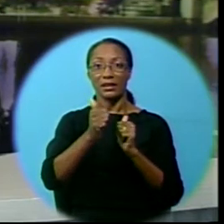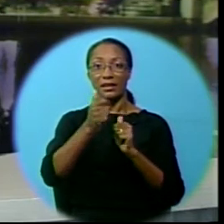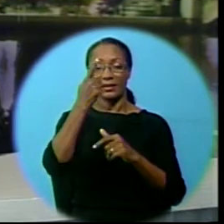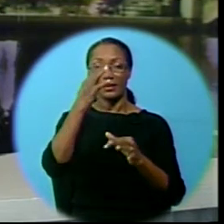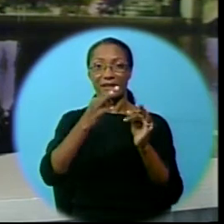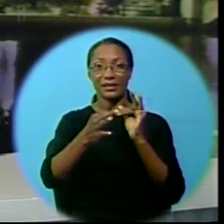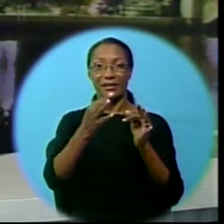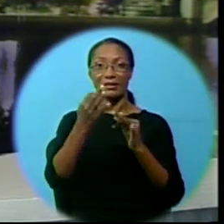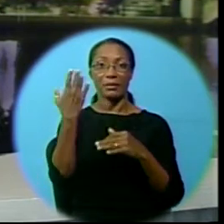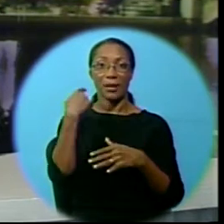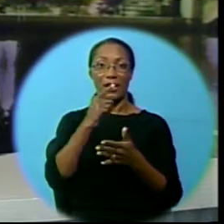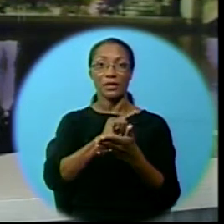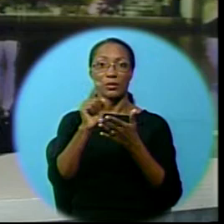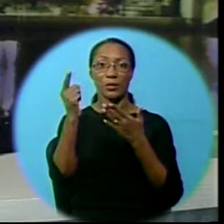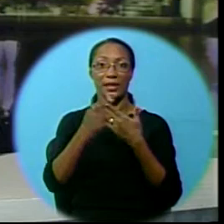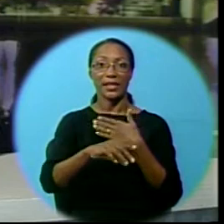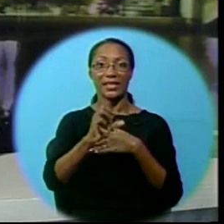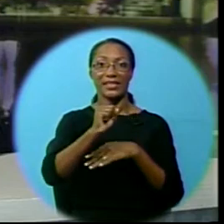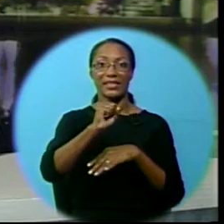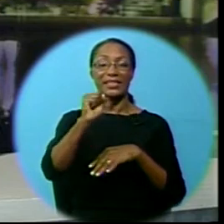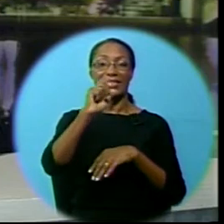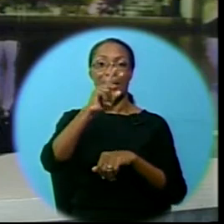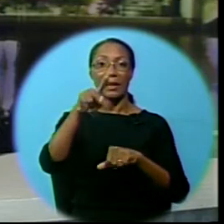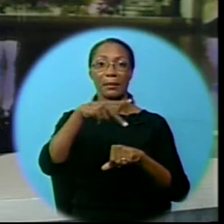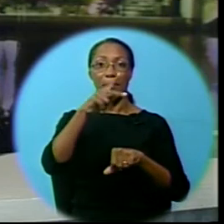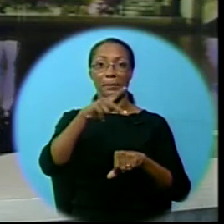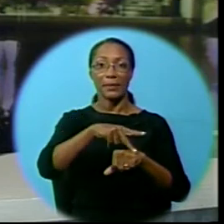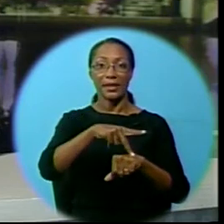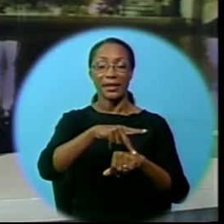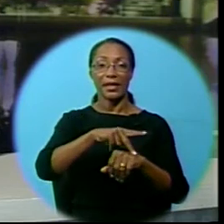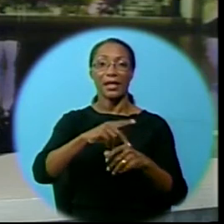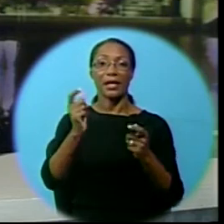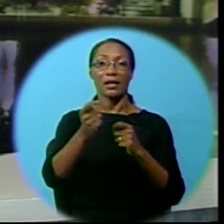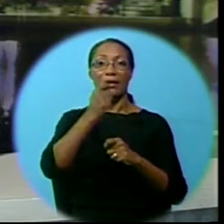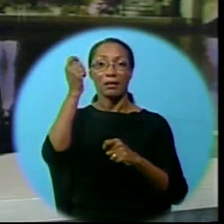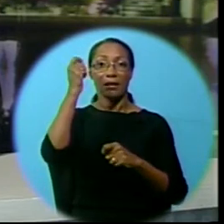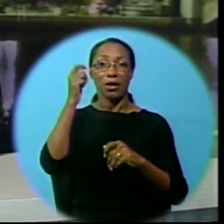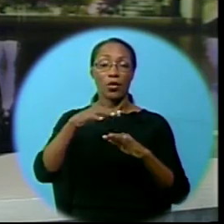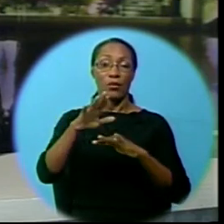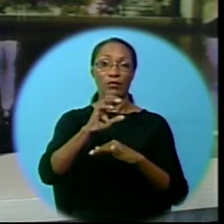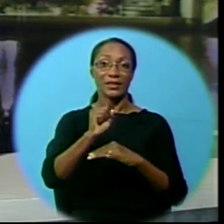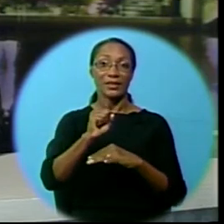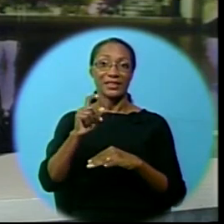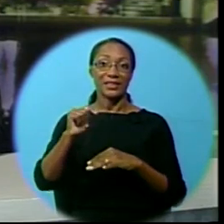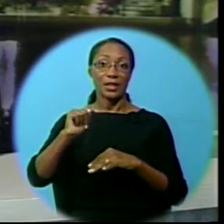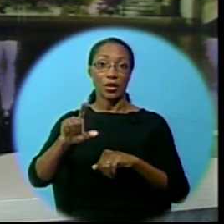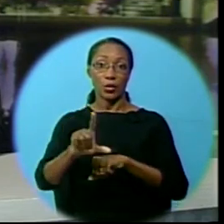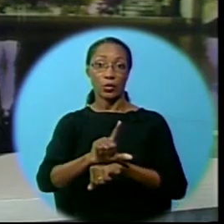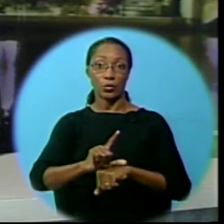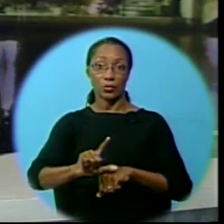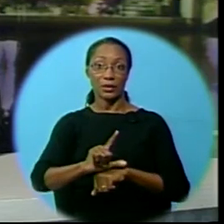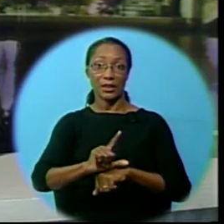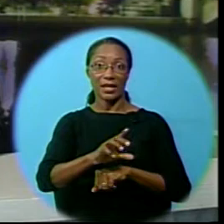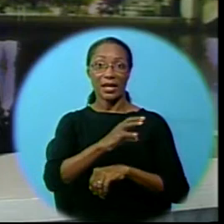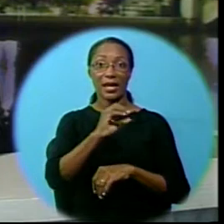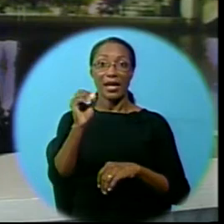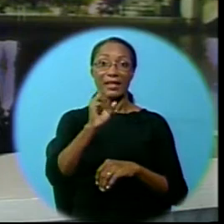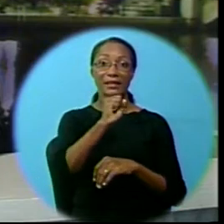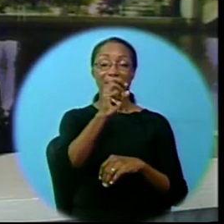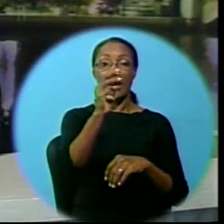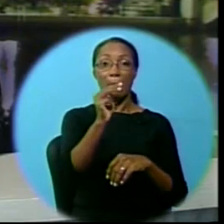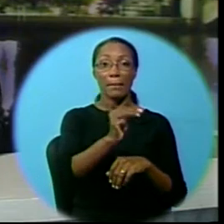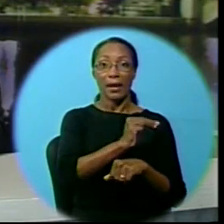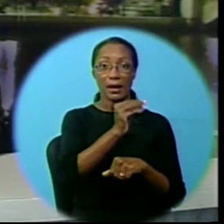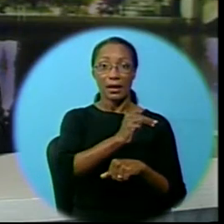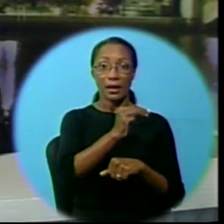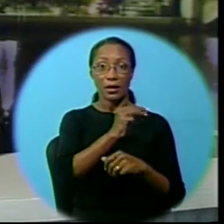the weekend, the St. Peter Voyagers defeated St. Lucie Pirates to advance out of Zone B. In the other zones, St. Michael Merchants are through from